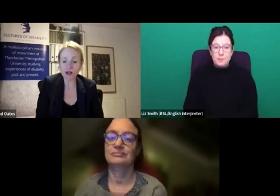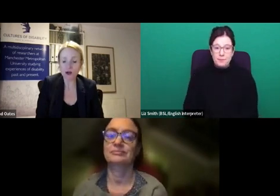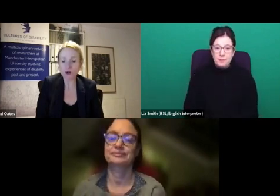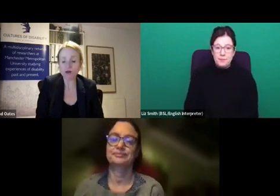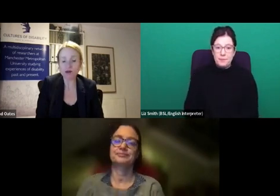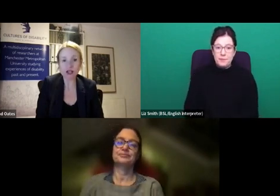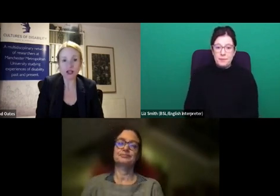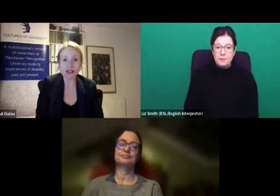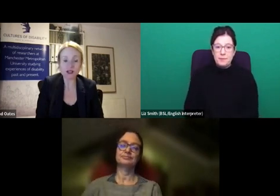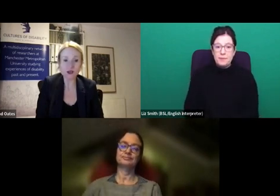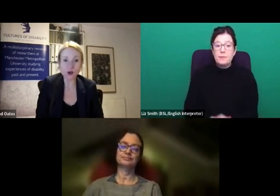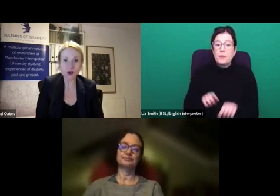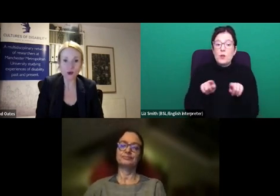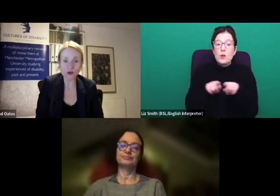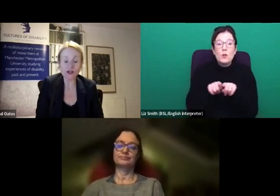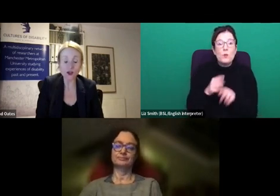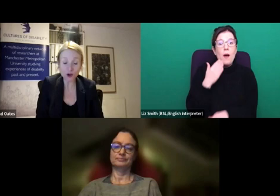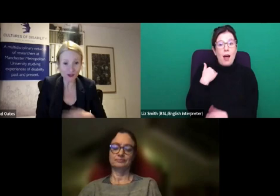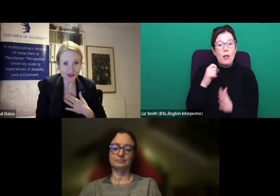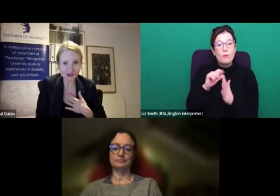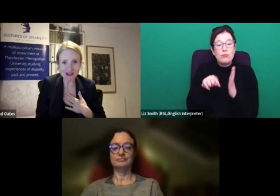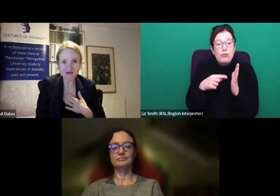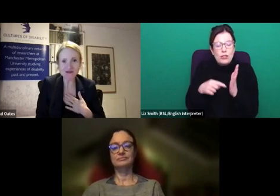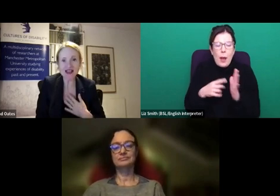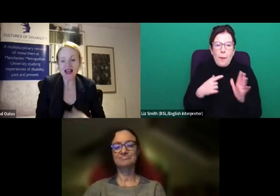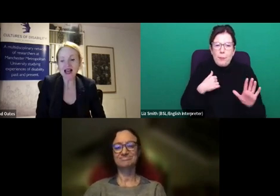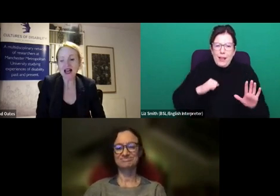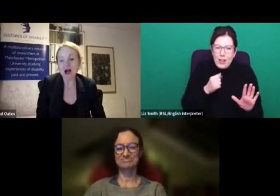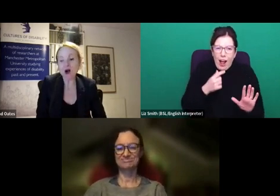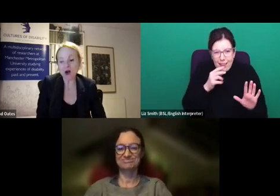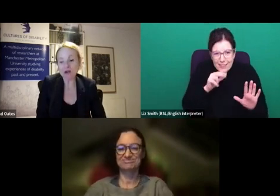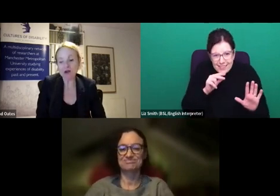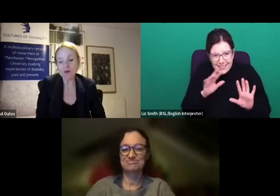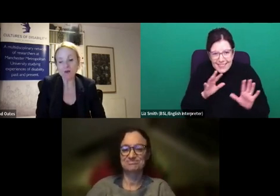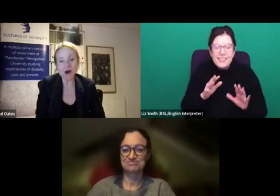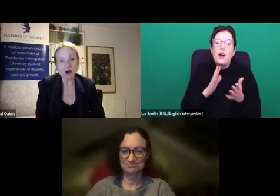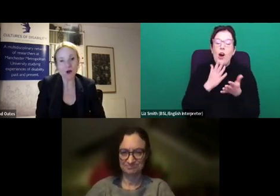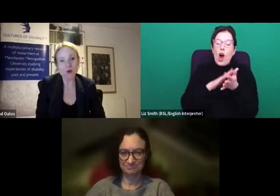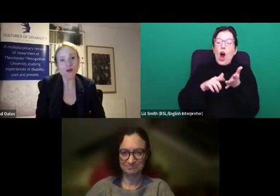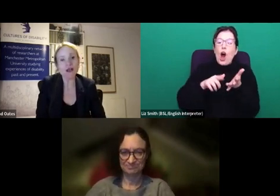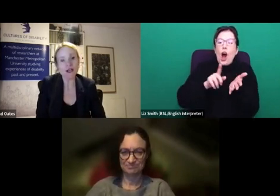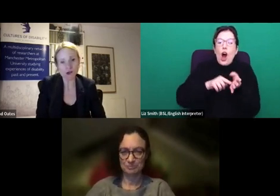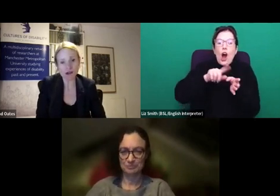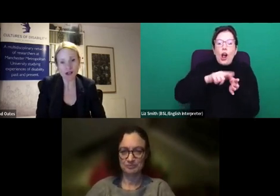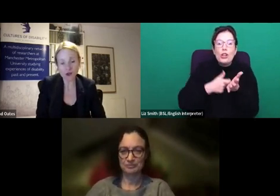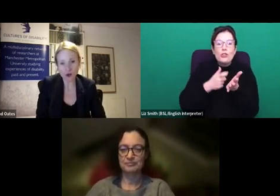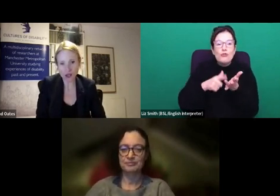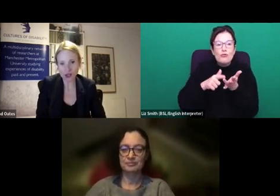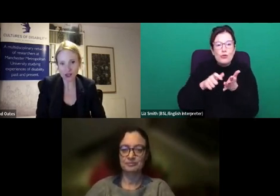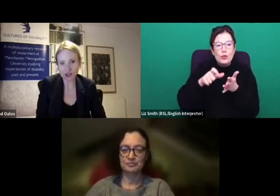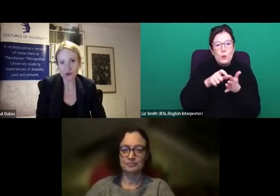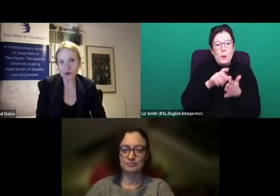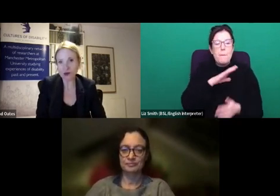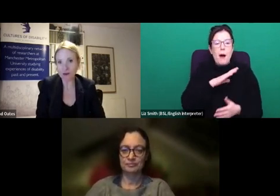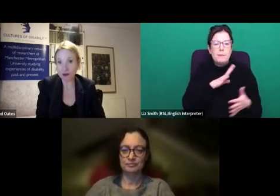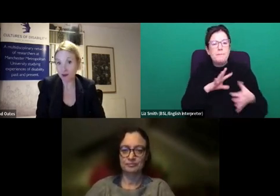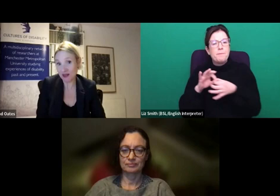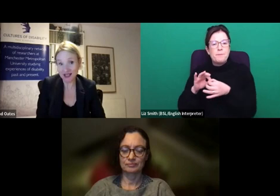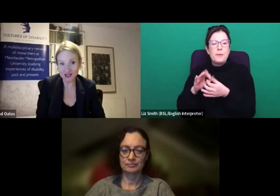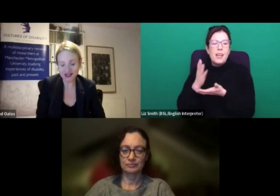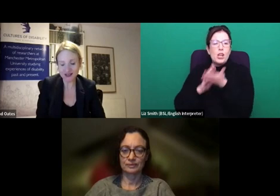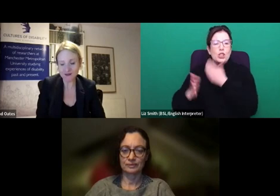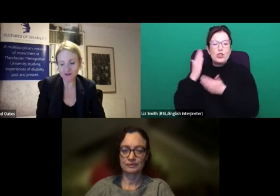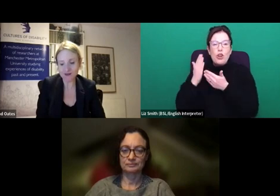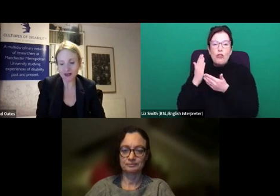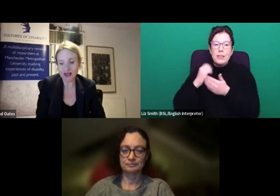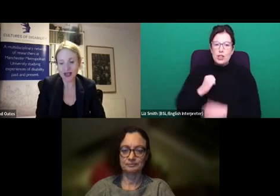been working on a project in Scotland, at Holyrood Park with Historic Scotland. And she'll be talking a bit about